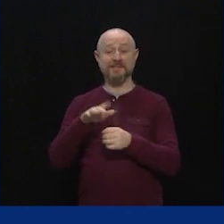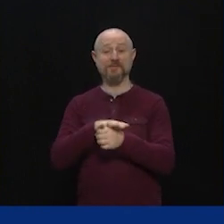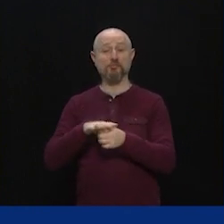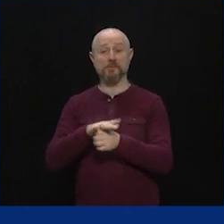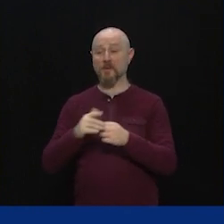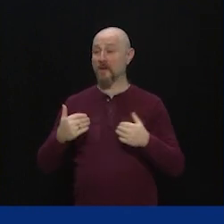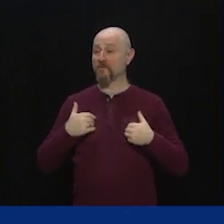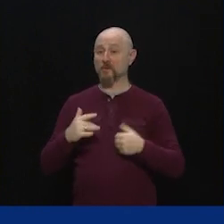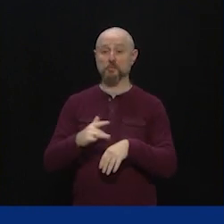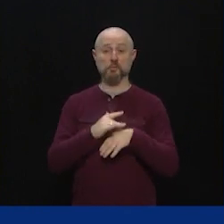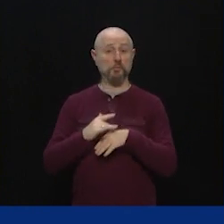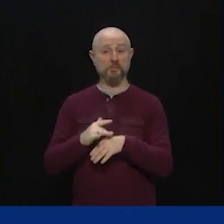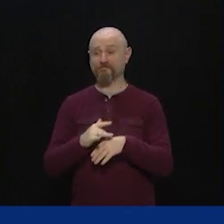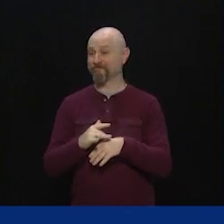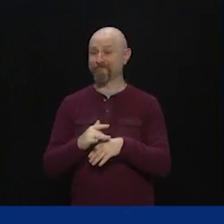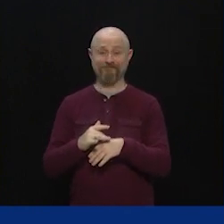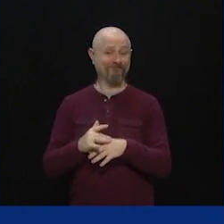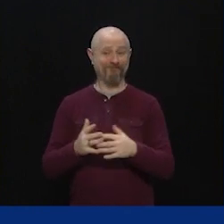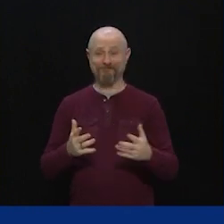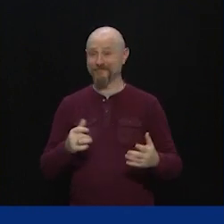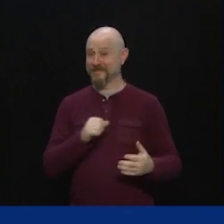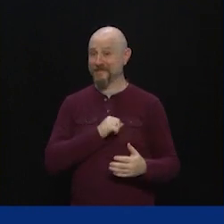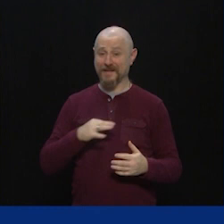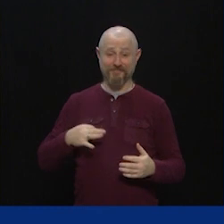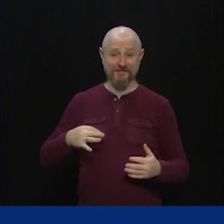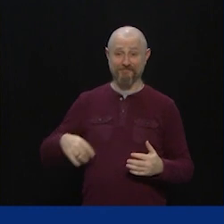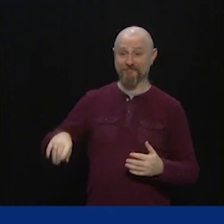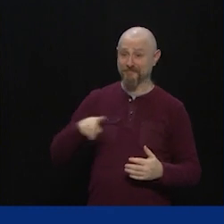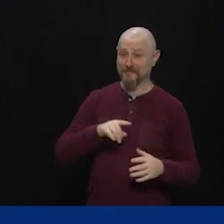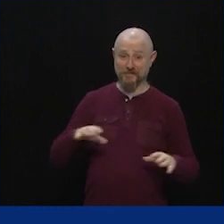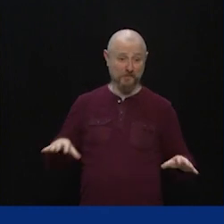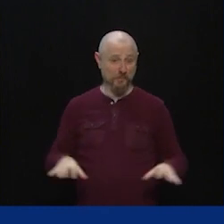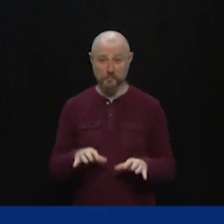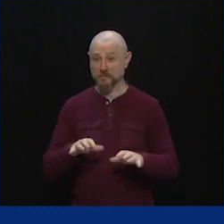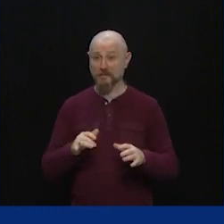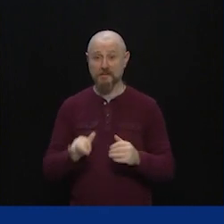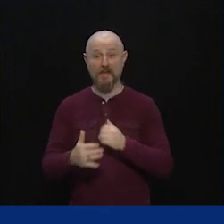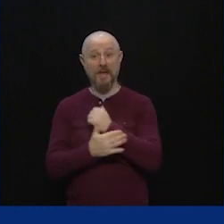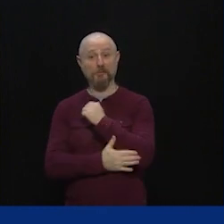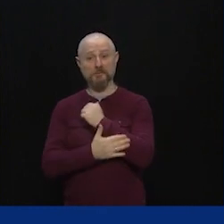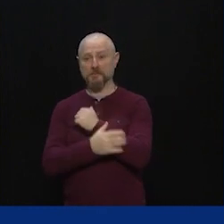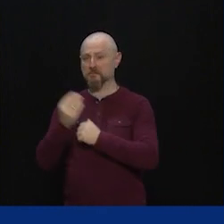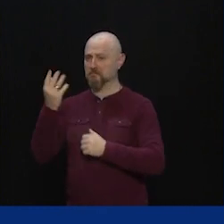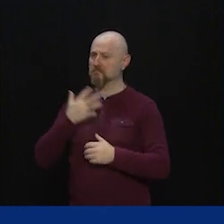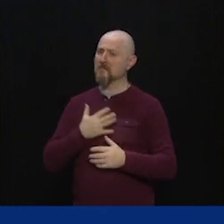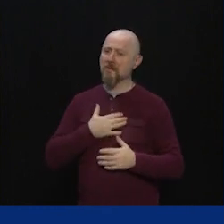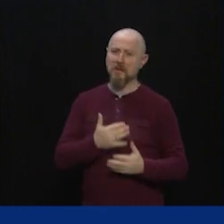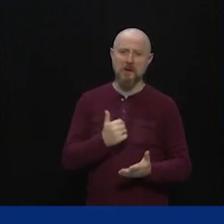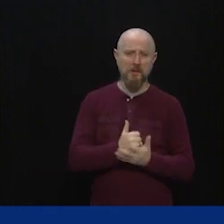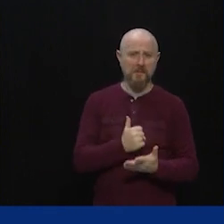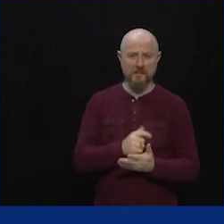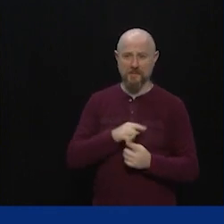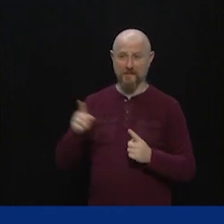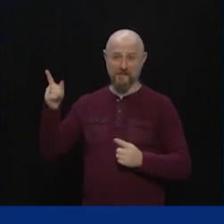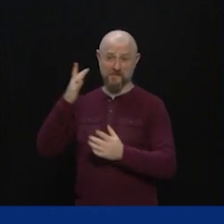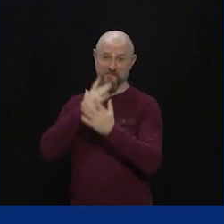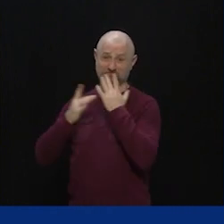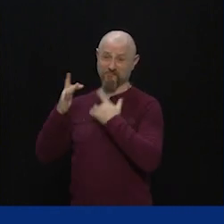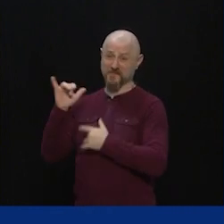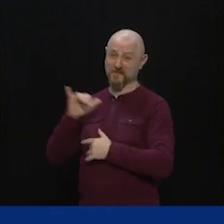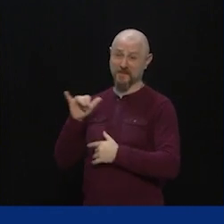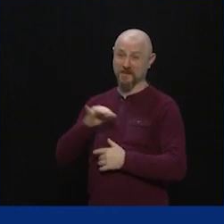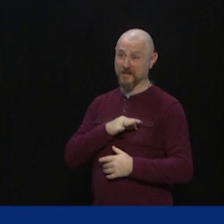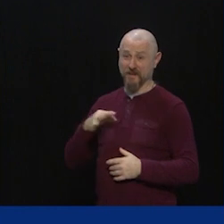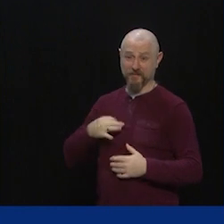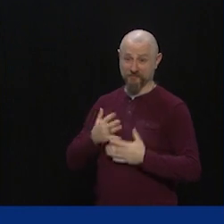off. The county has told us that they'll try to help, but they don't have resources either when it comes to manpower. Can the state do anything